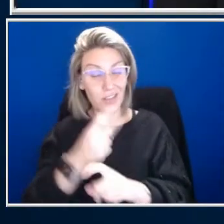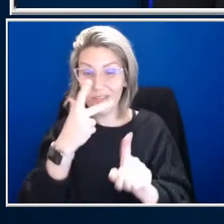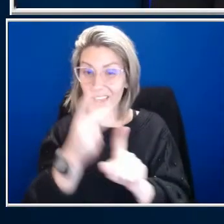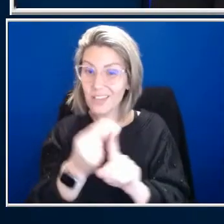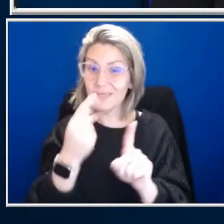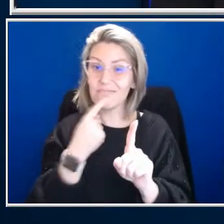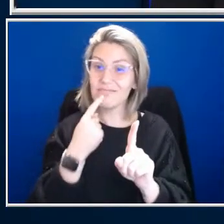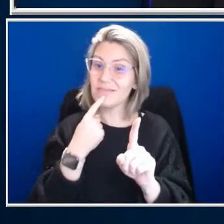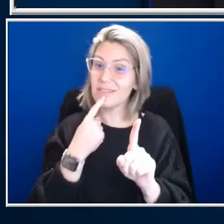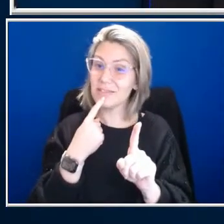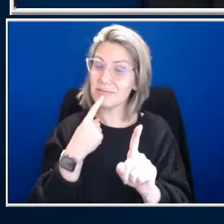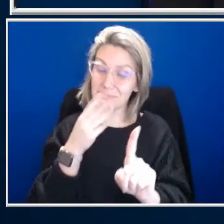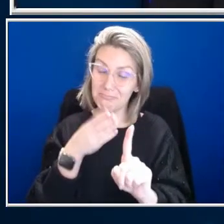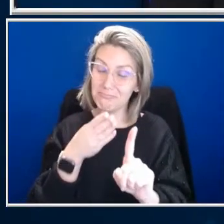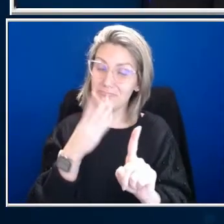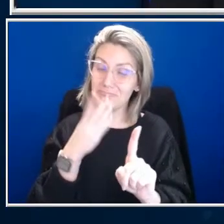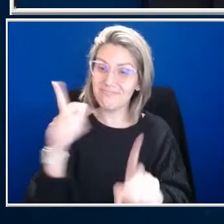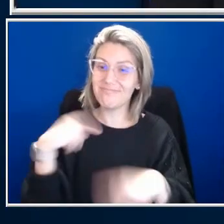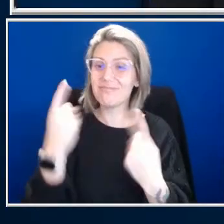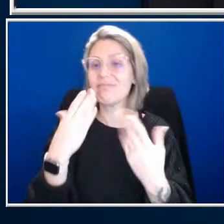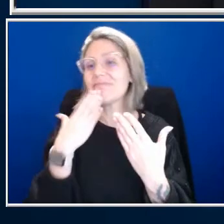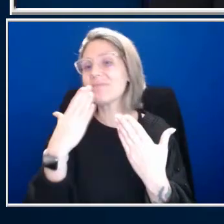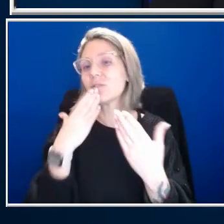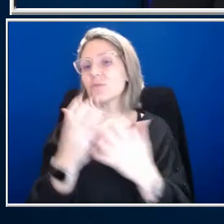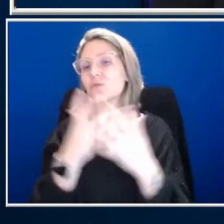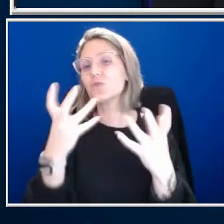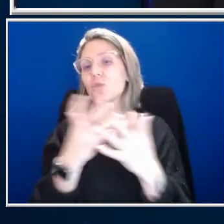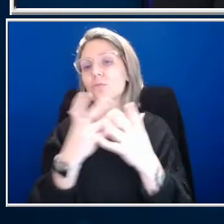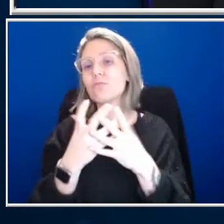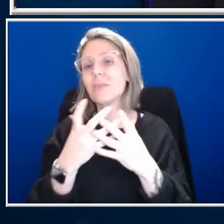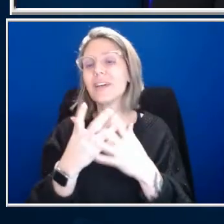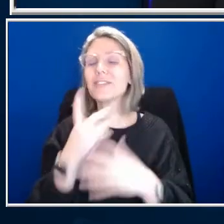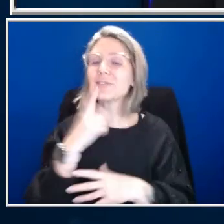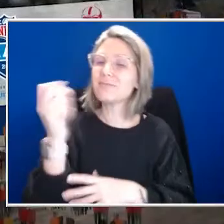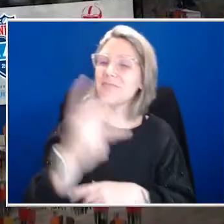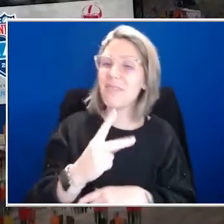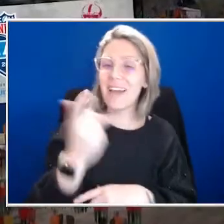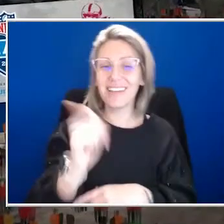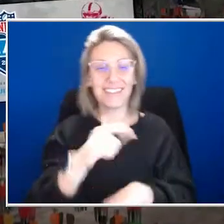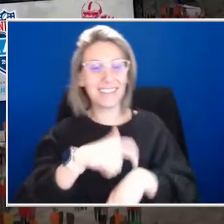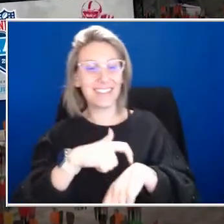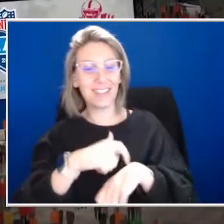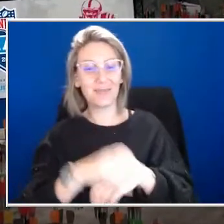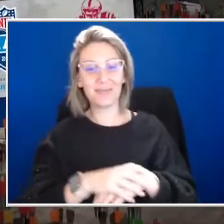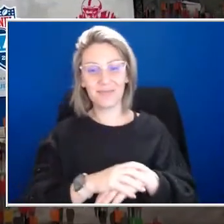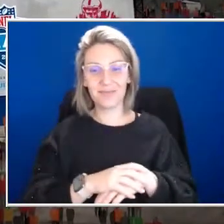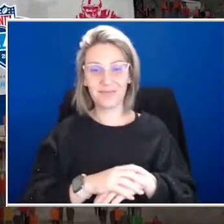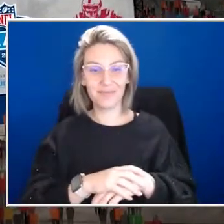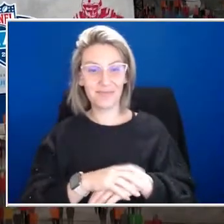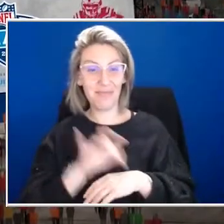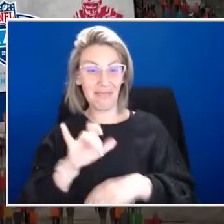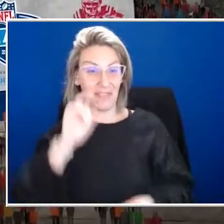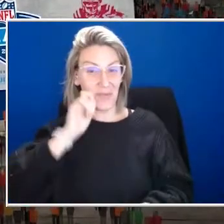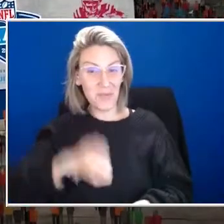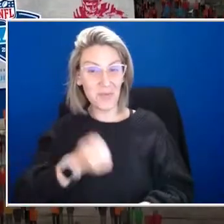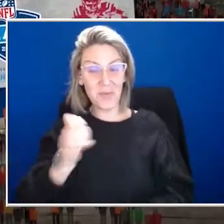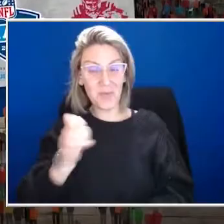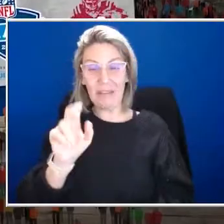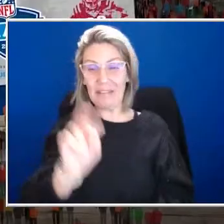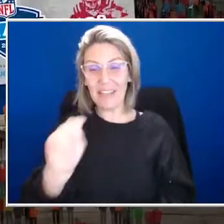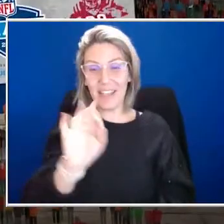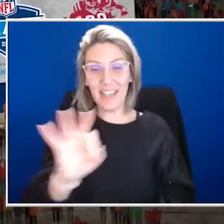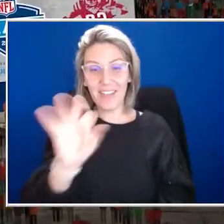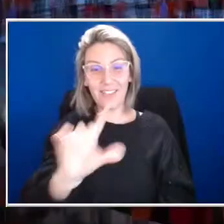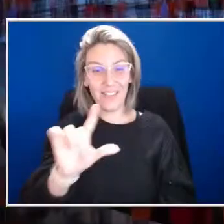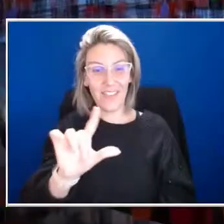right? Yep. Doc, thanks so much for coming by today. Come back and see us, okay? You bet, anytime. Okay. All right, well, this is cool stuff. The NFL Draft is putting the spotlight,